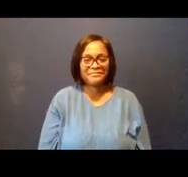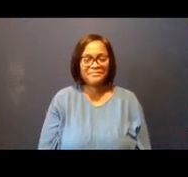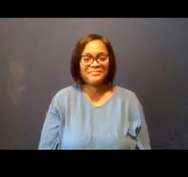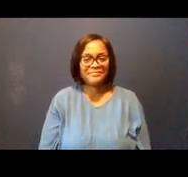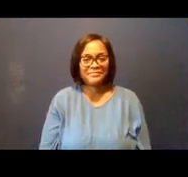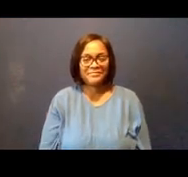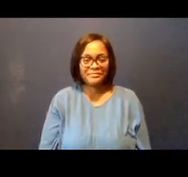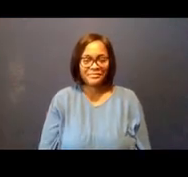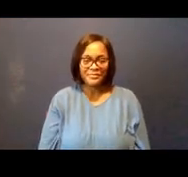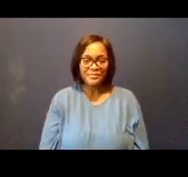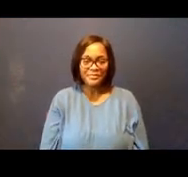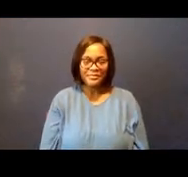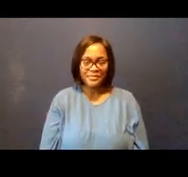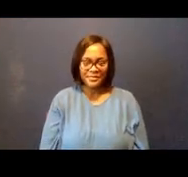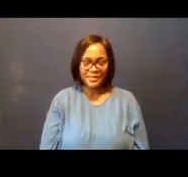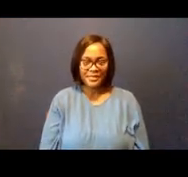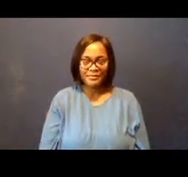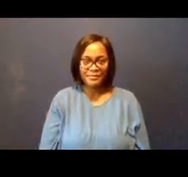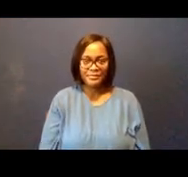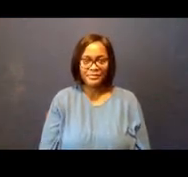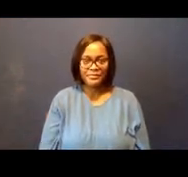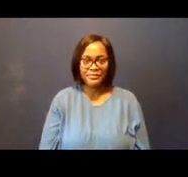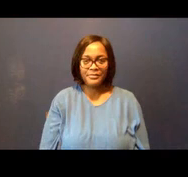exclusionary society,